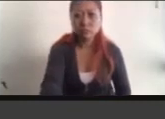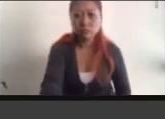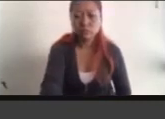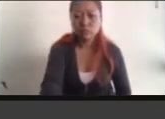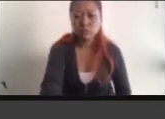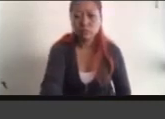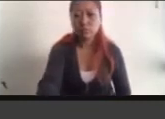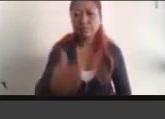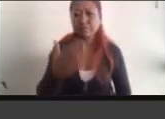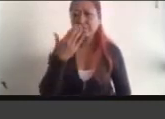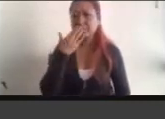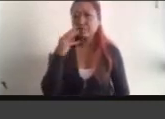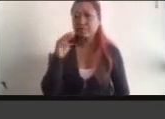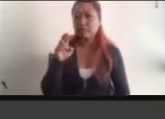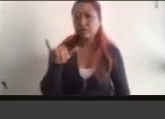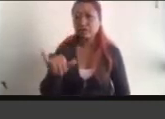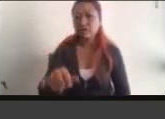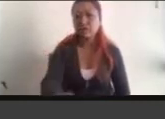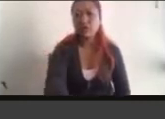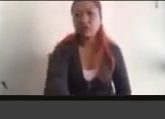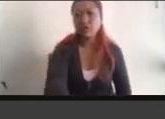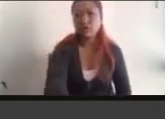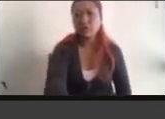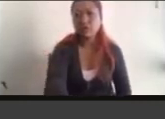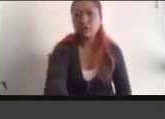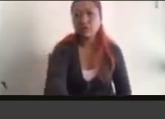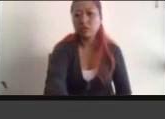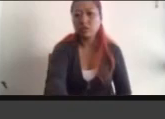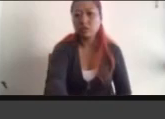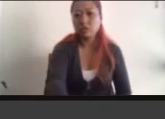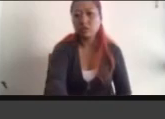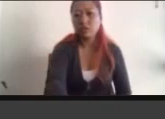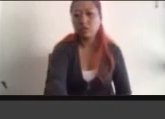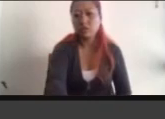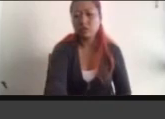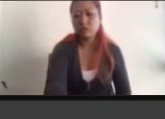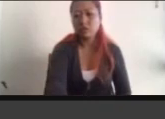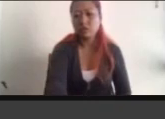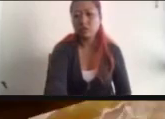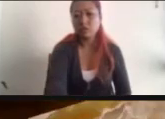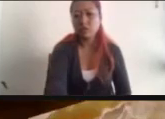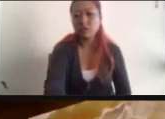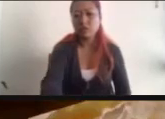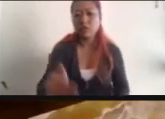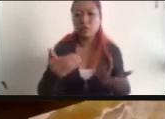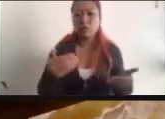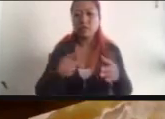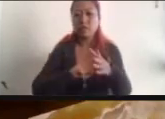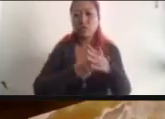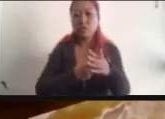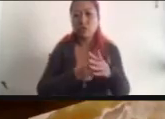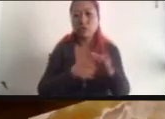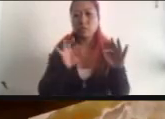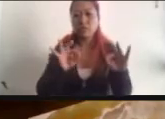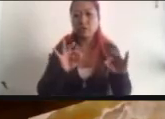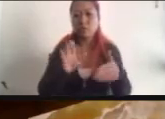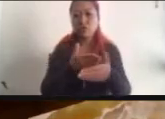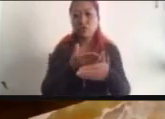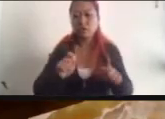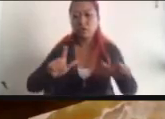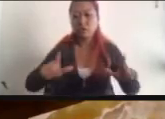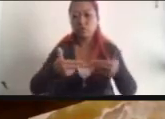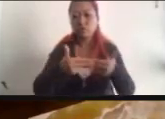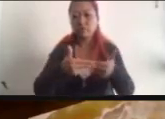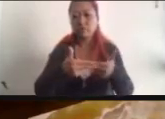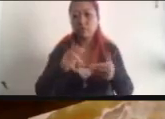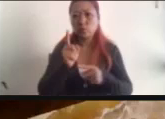Thank you, Mary. All right, let me get started here. Perfect. And I'm going to share my slides. Just give